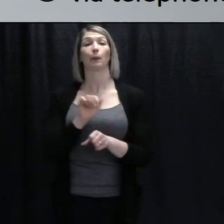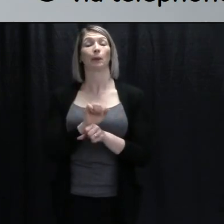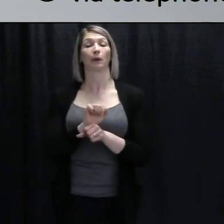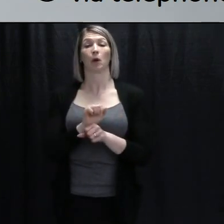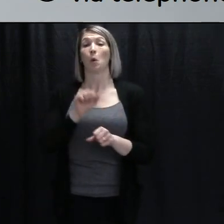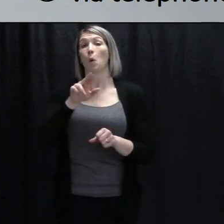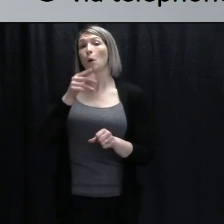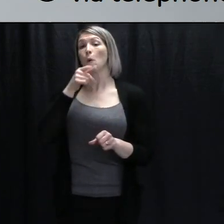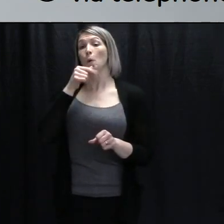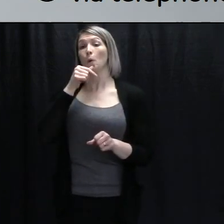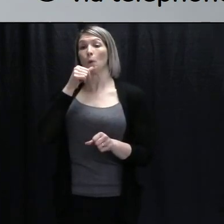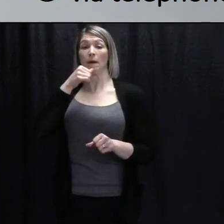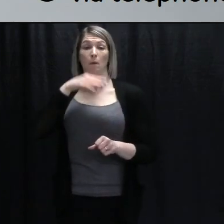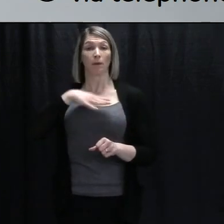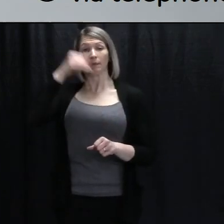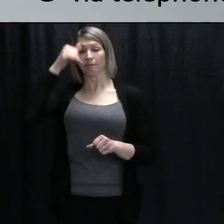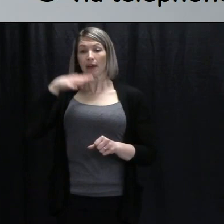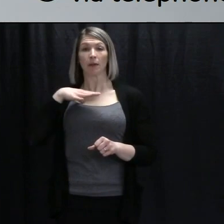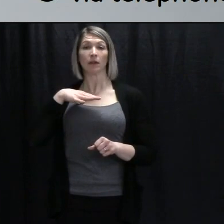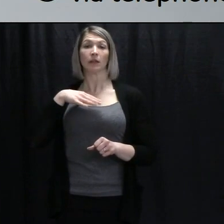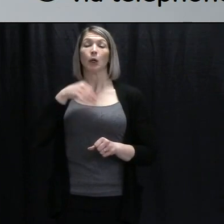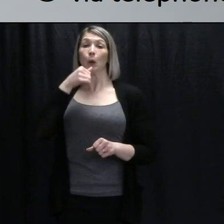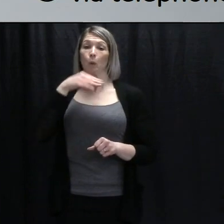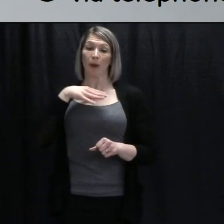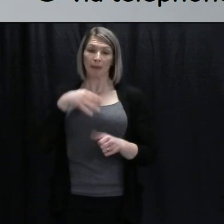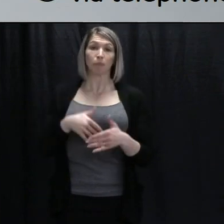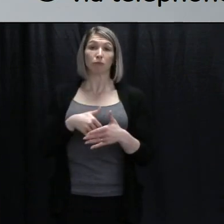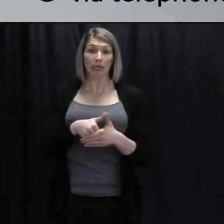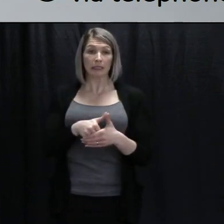women would be part of that, everybody.